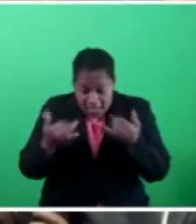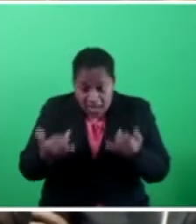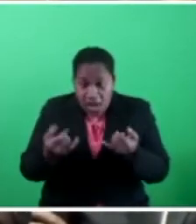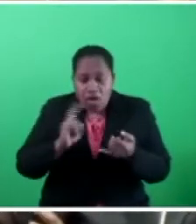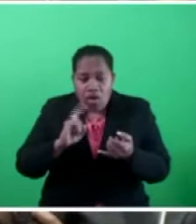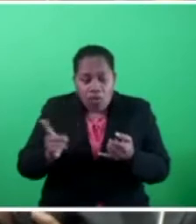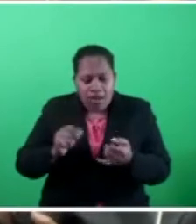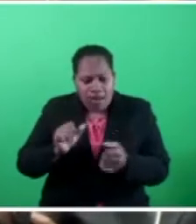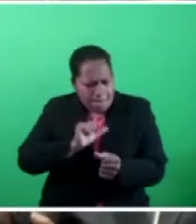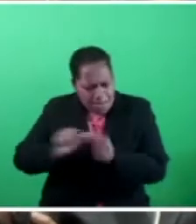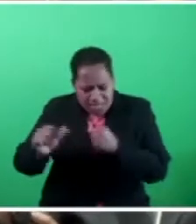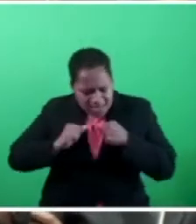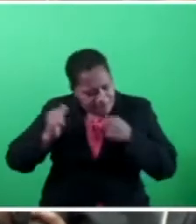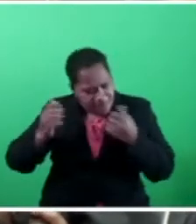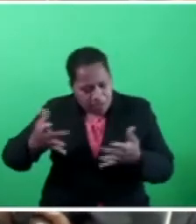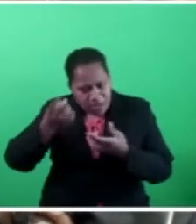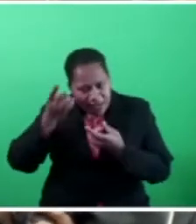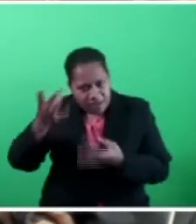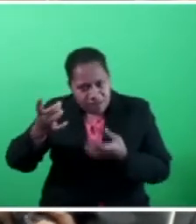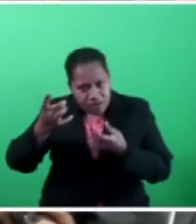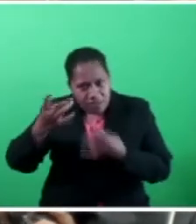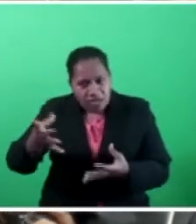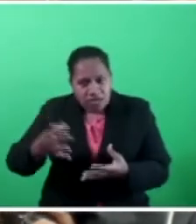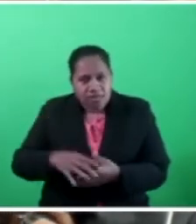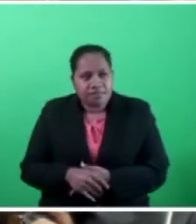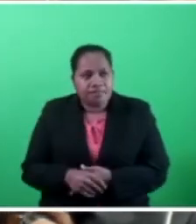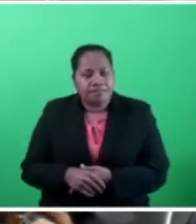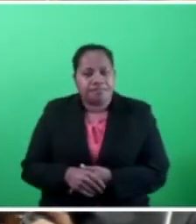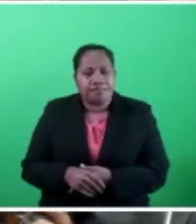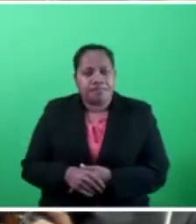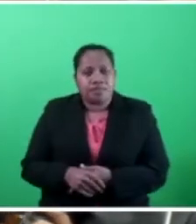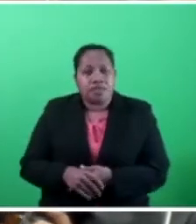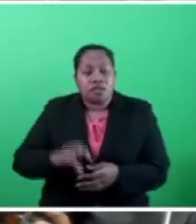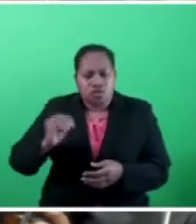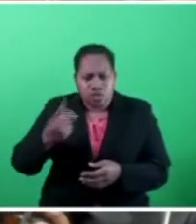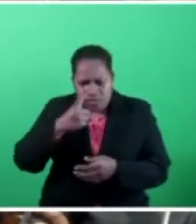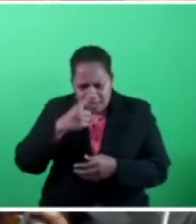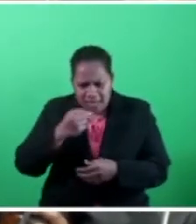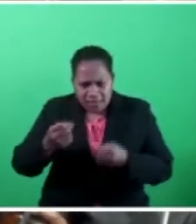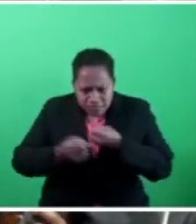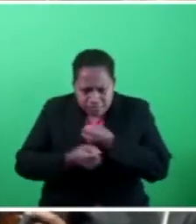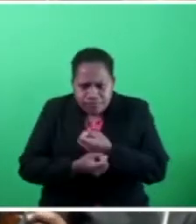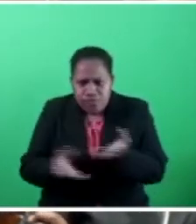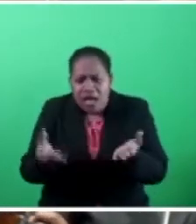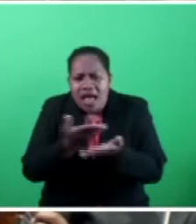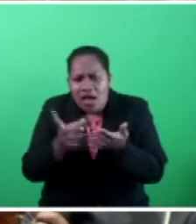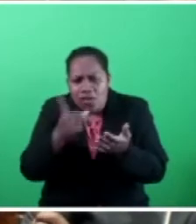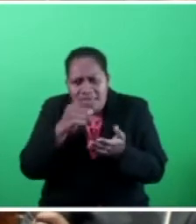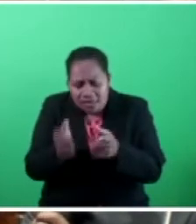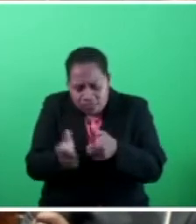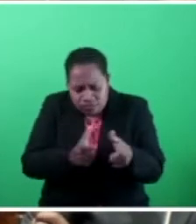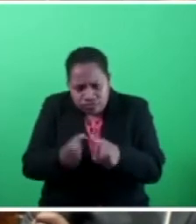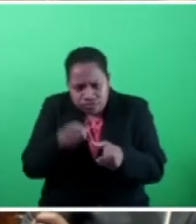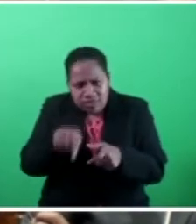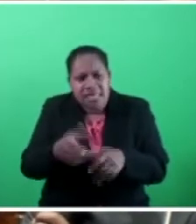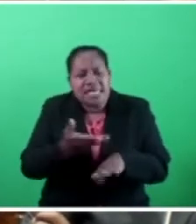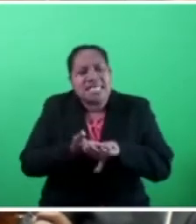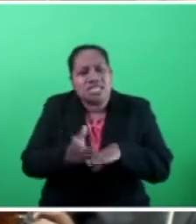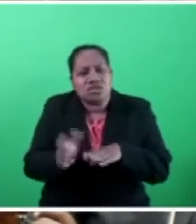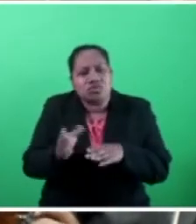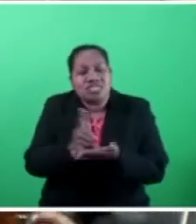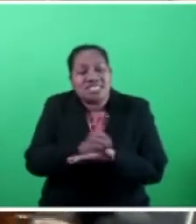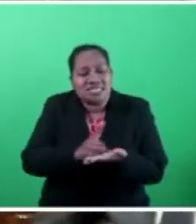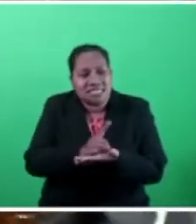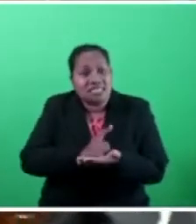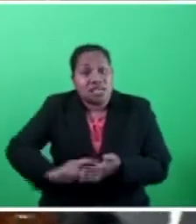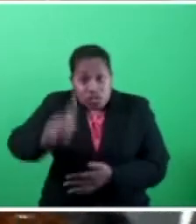information provided by the world's top minds working to address, contain and manage this new disease. As of today, Honourable